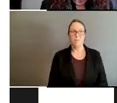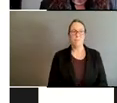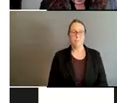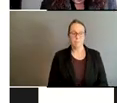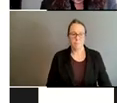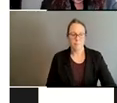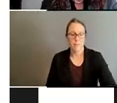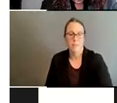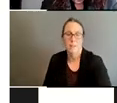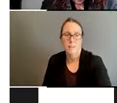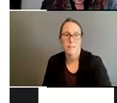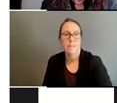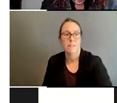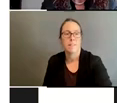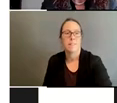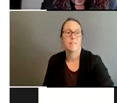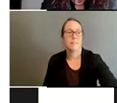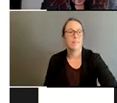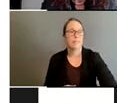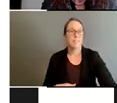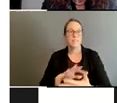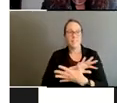know, so here's resources,